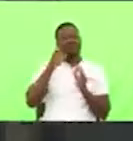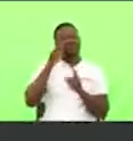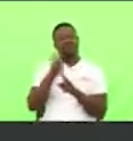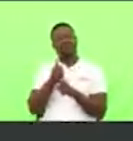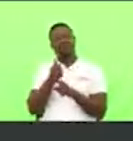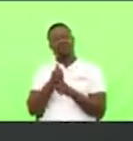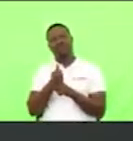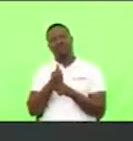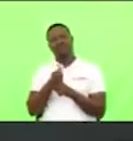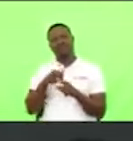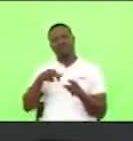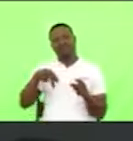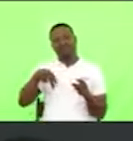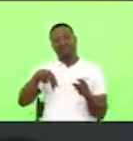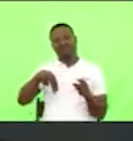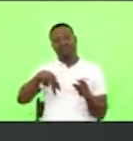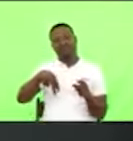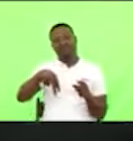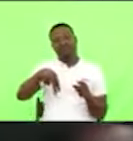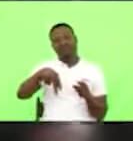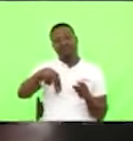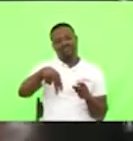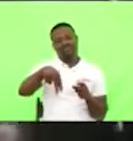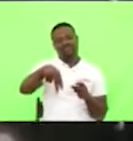just went and then